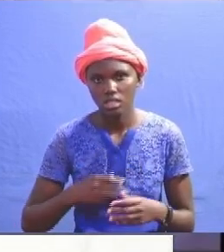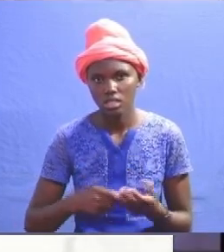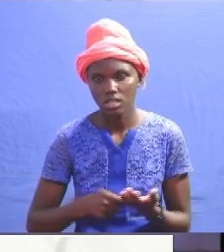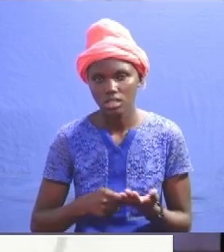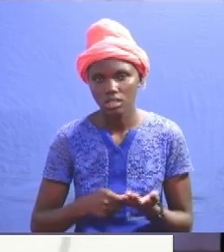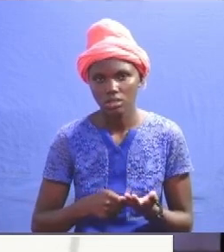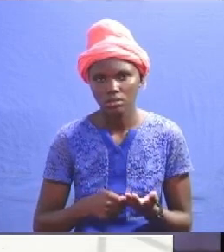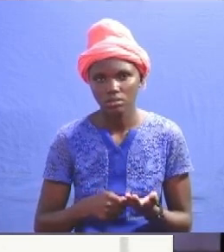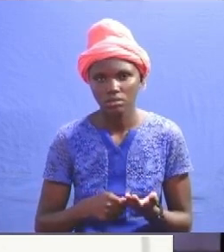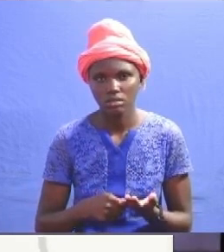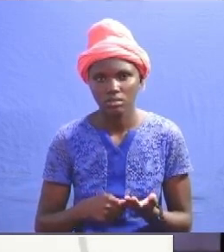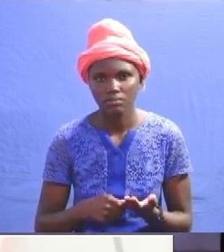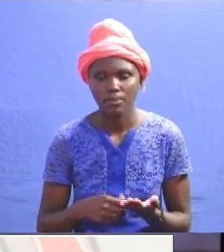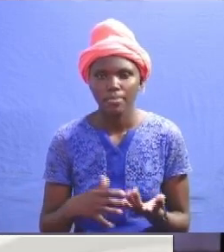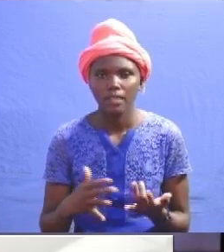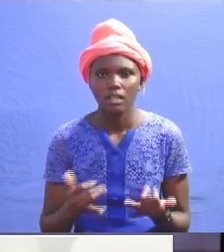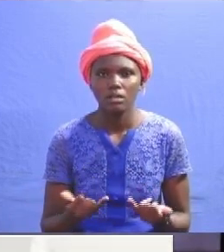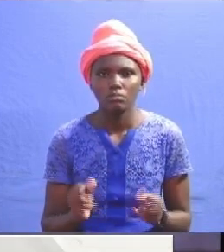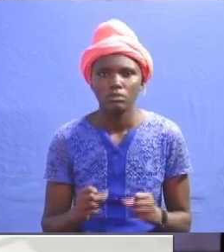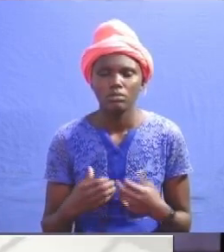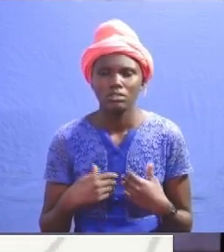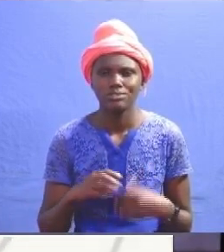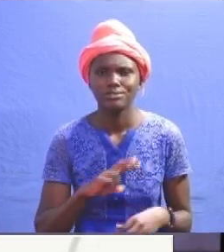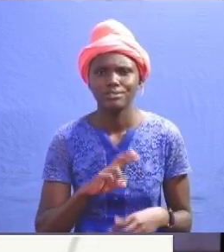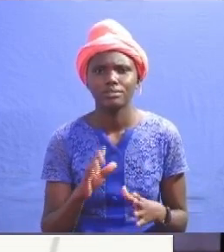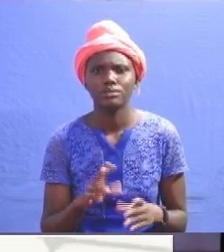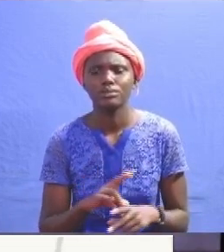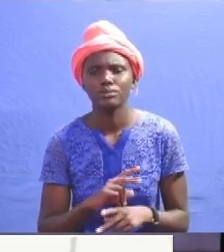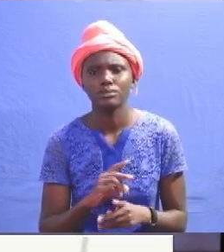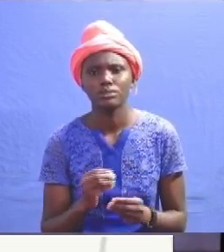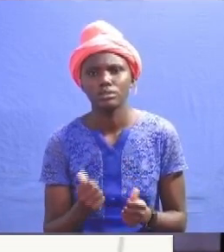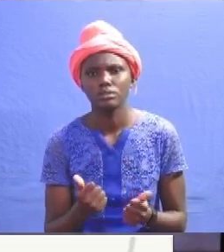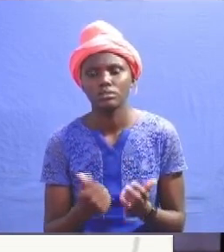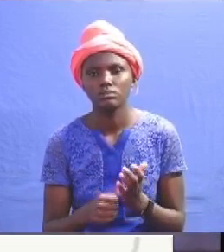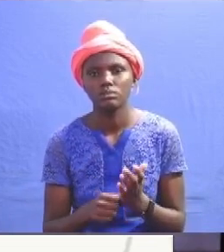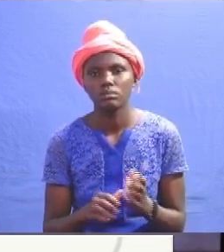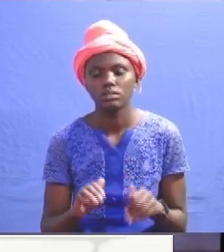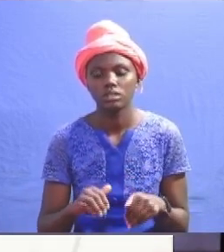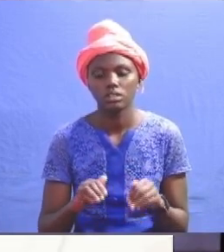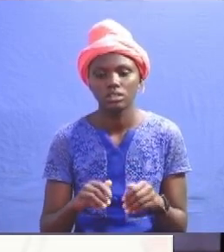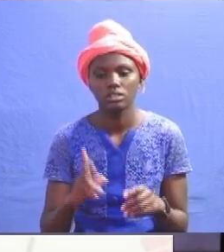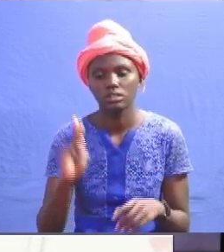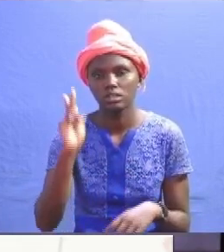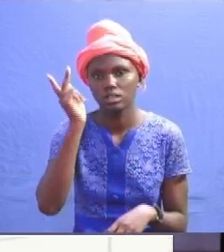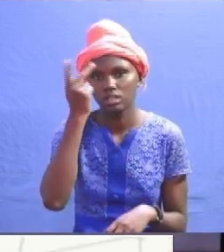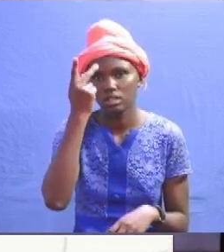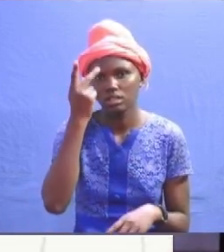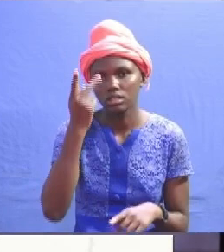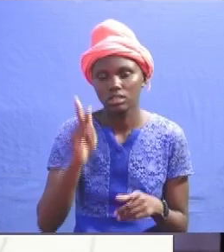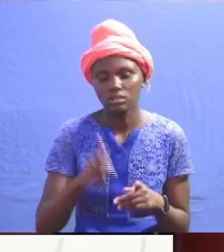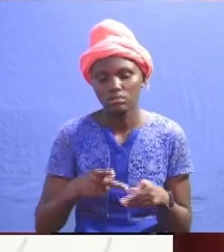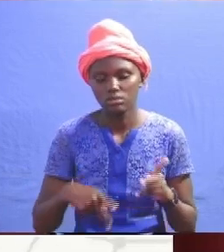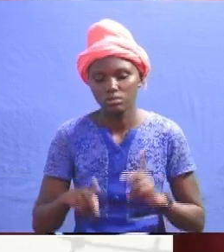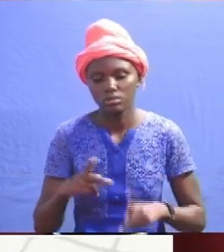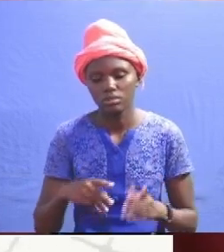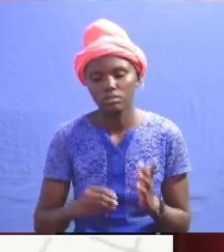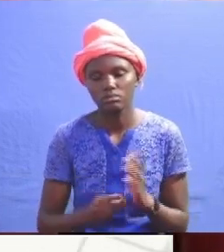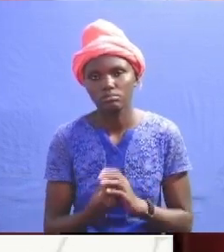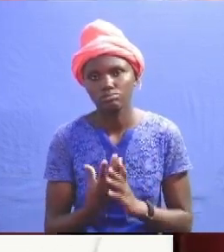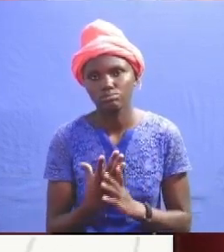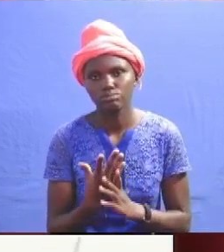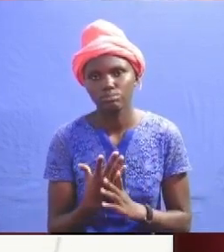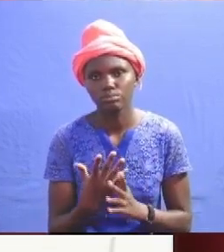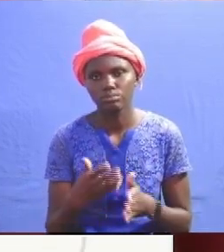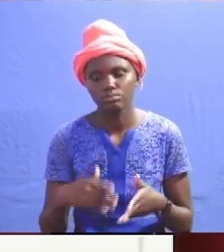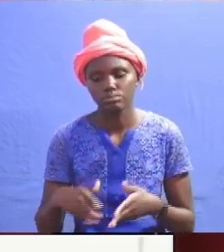In a joint motion, the National Biosafety Authority and the Kenya Agricultural and Livestock Research Organization, KALO,